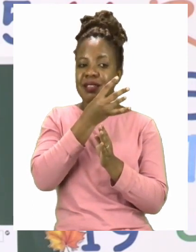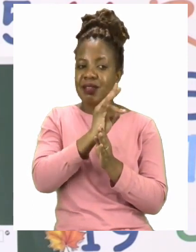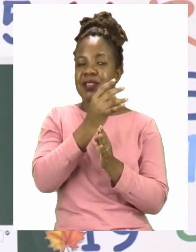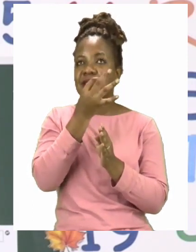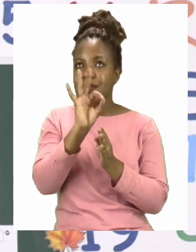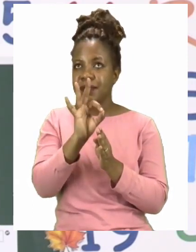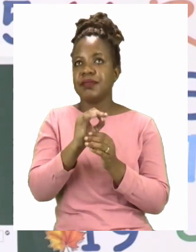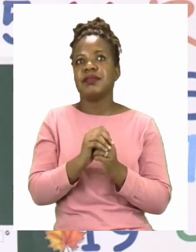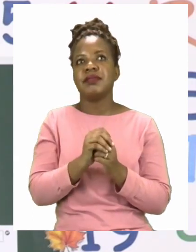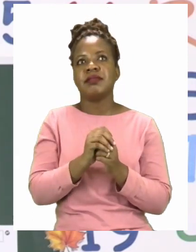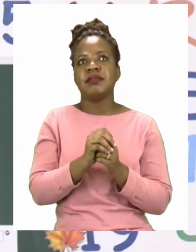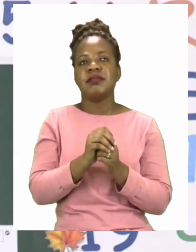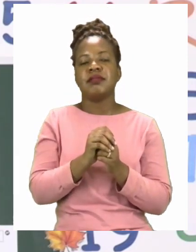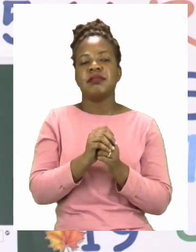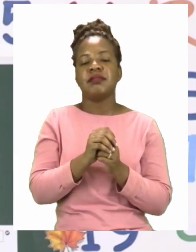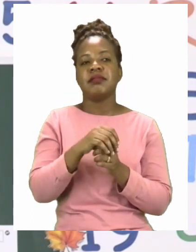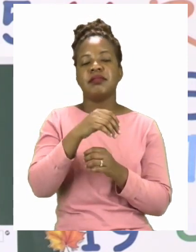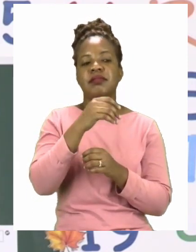79. So let us count.